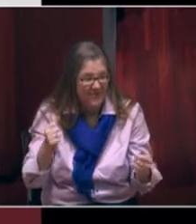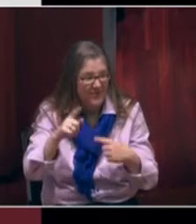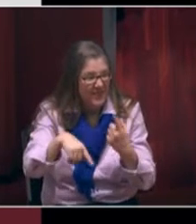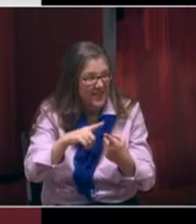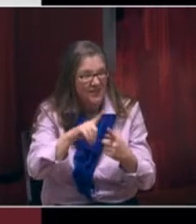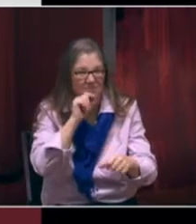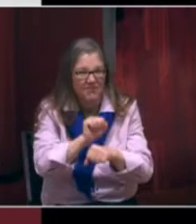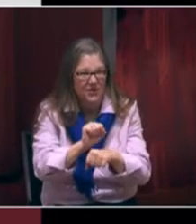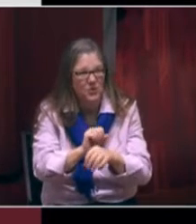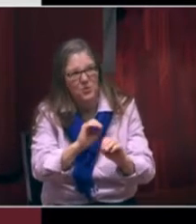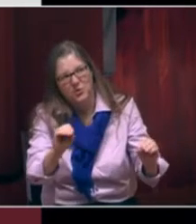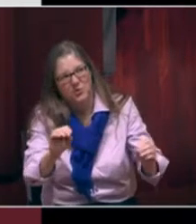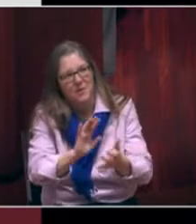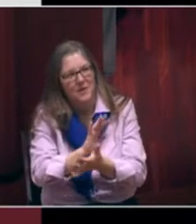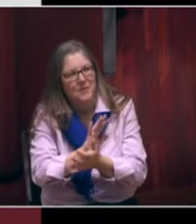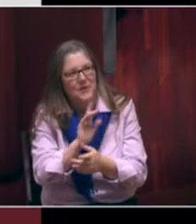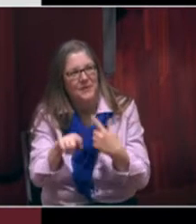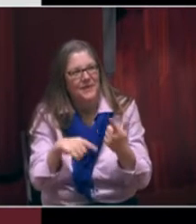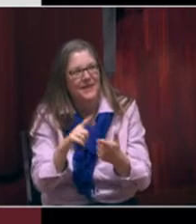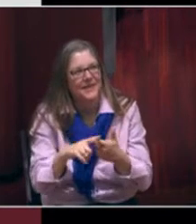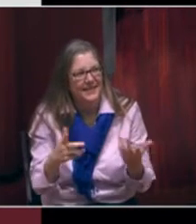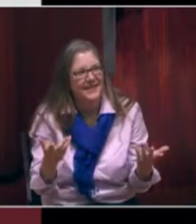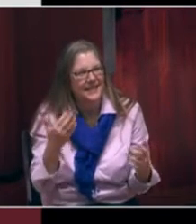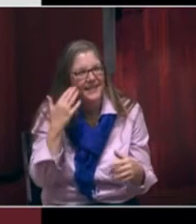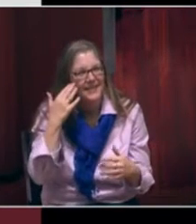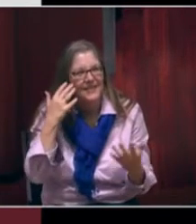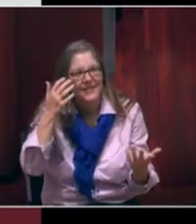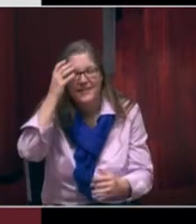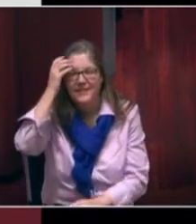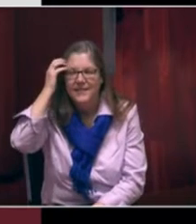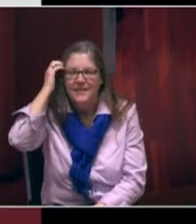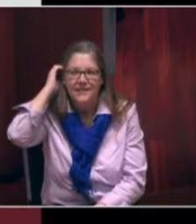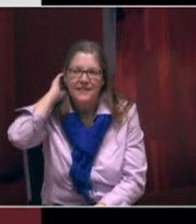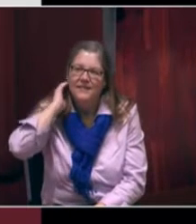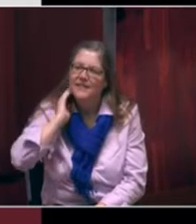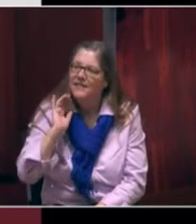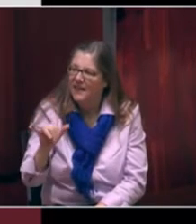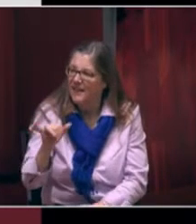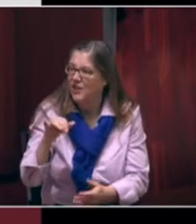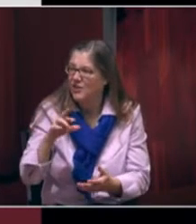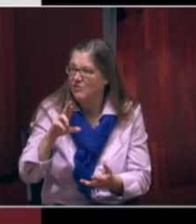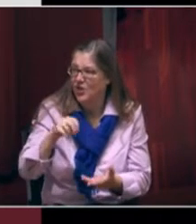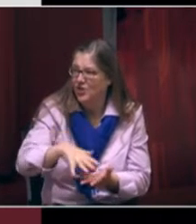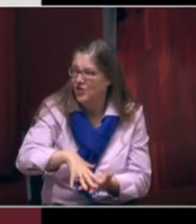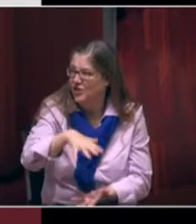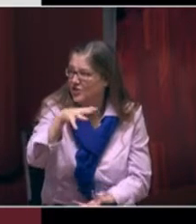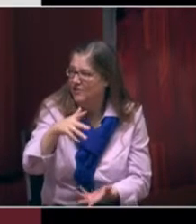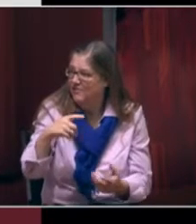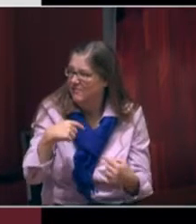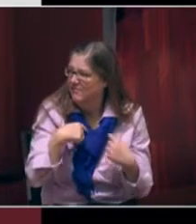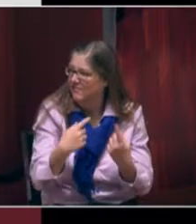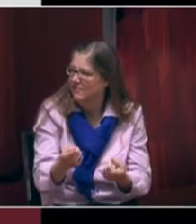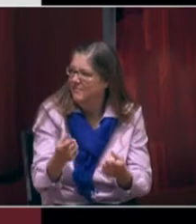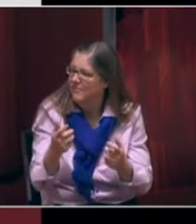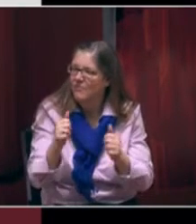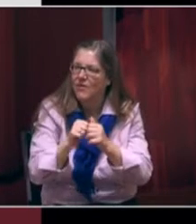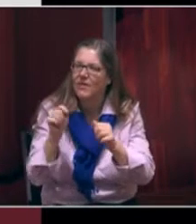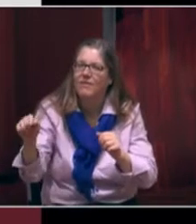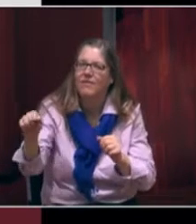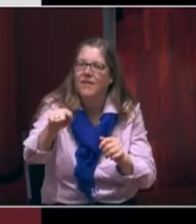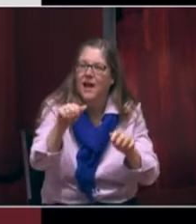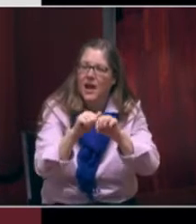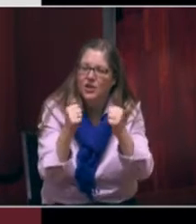the paperless office? You know, this may be another effort to fill these record centers back up with the last gasp of paper that agencies have. It's